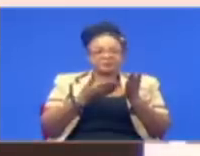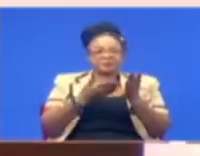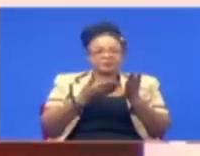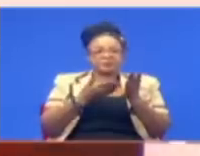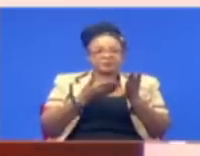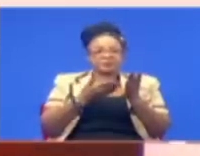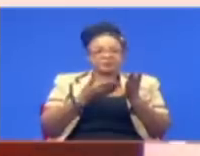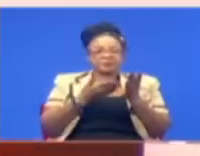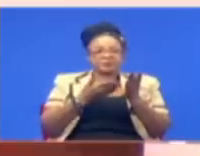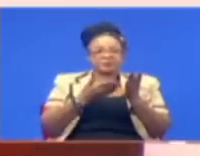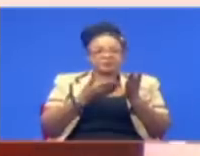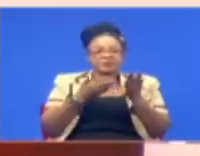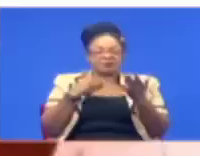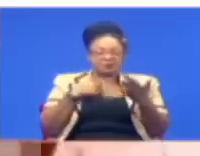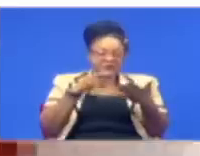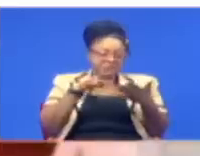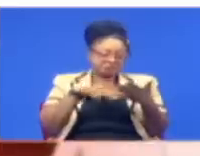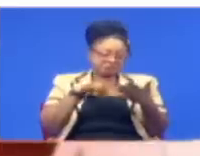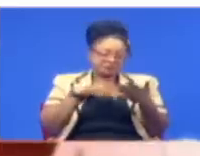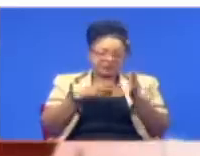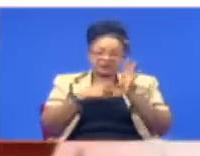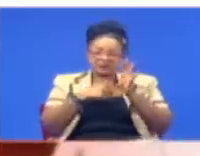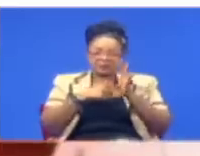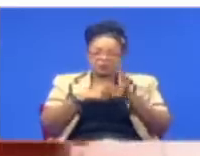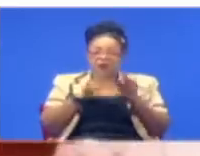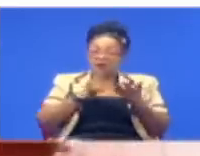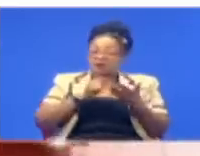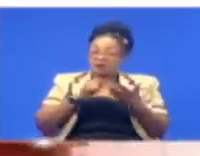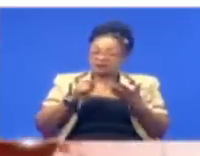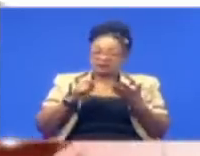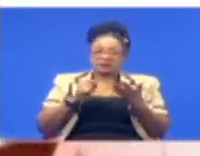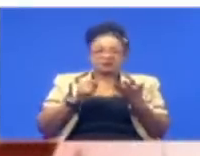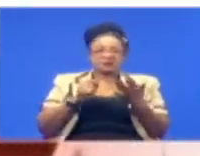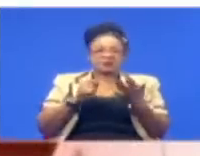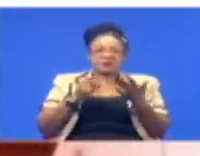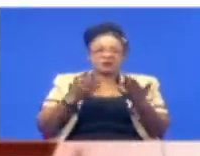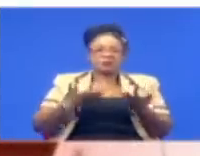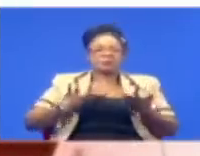I am looking at your sample writings. You presented six of